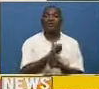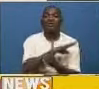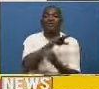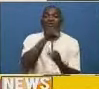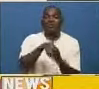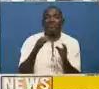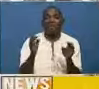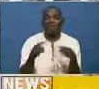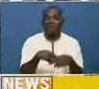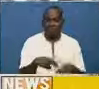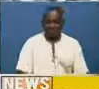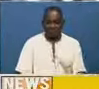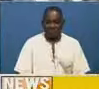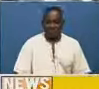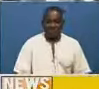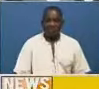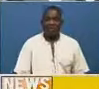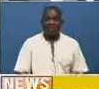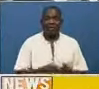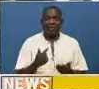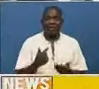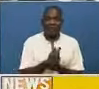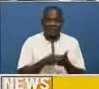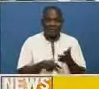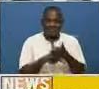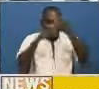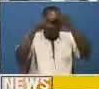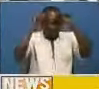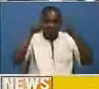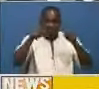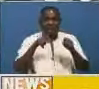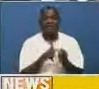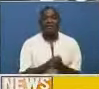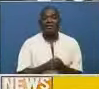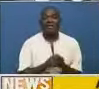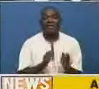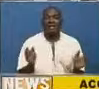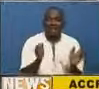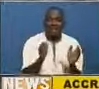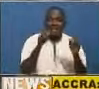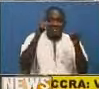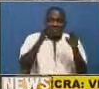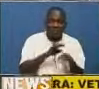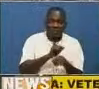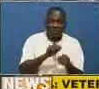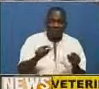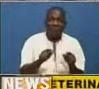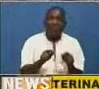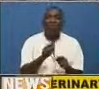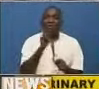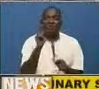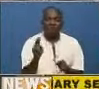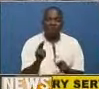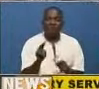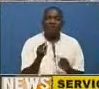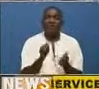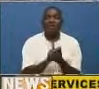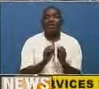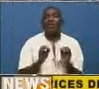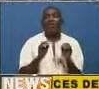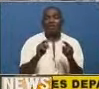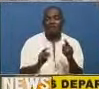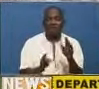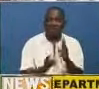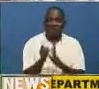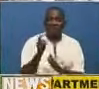in the classroom. The Vice President, Dr. Mahmoud Bawumia, encouraged the teachers to maximize this opportunity to